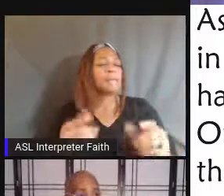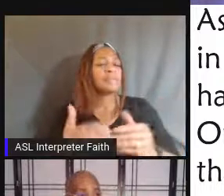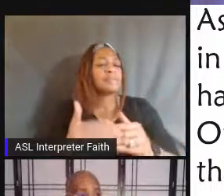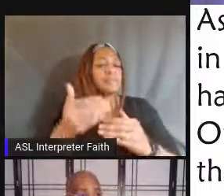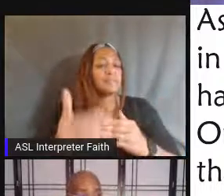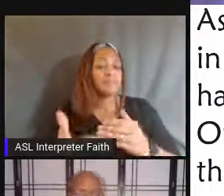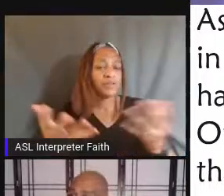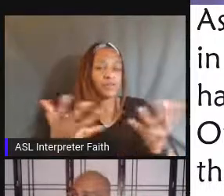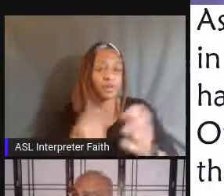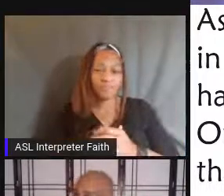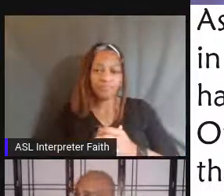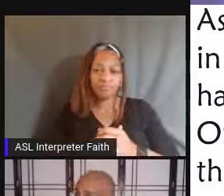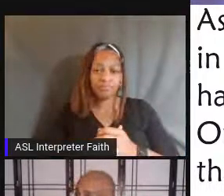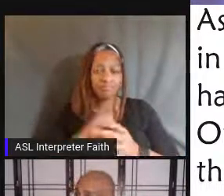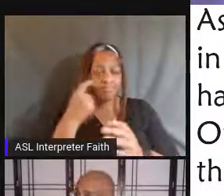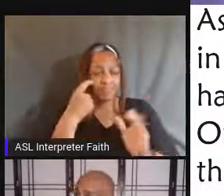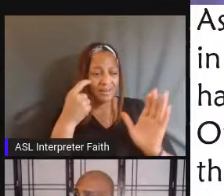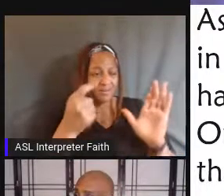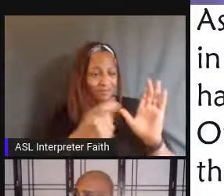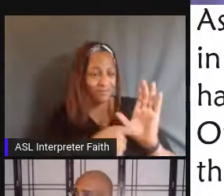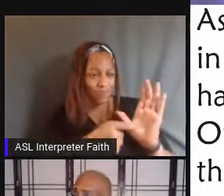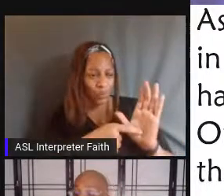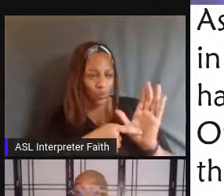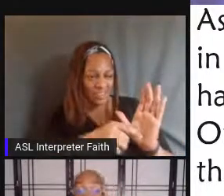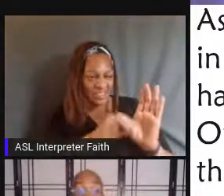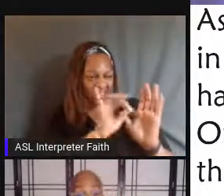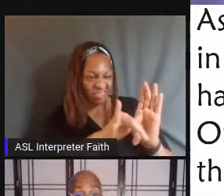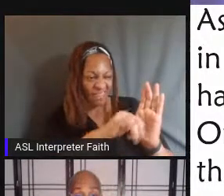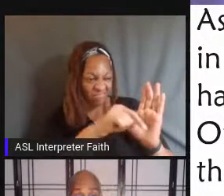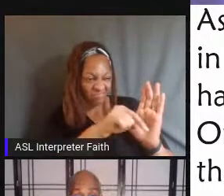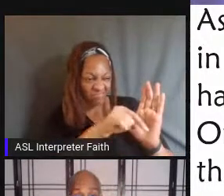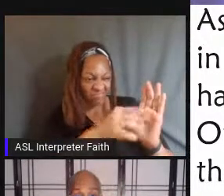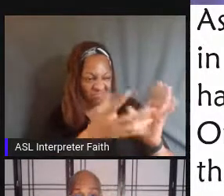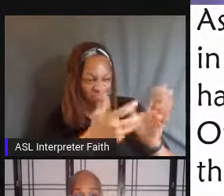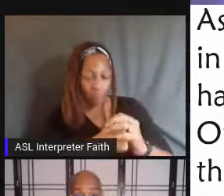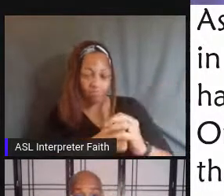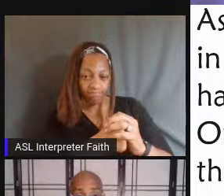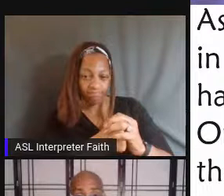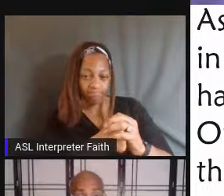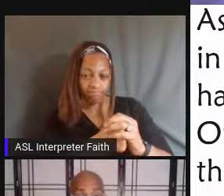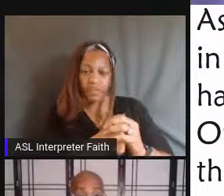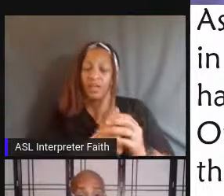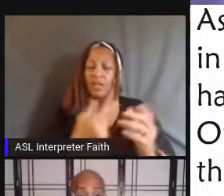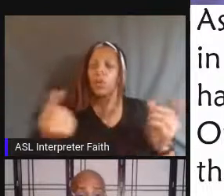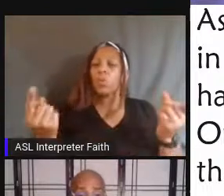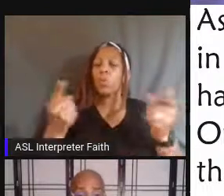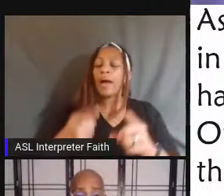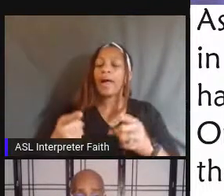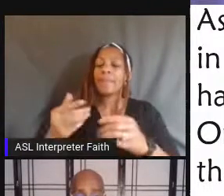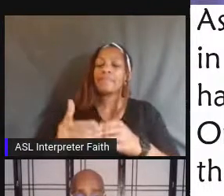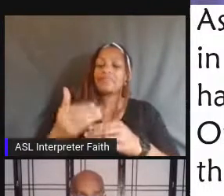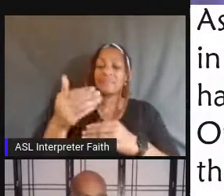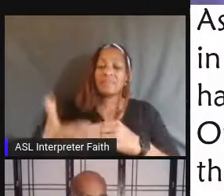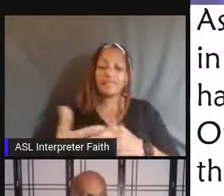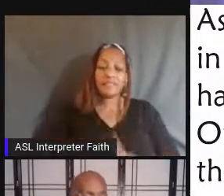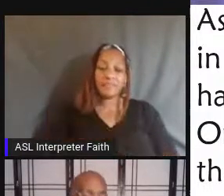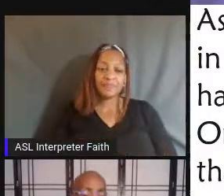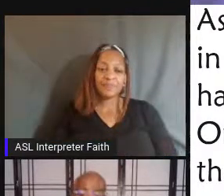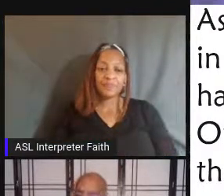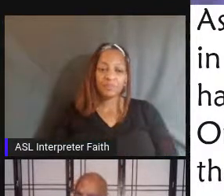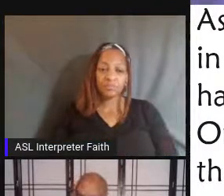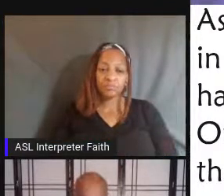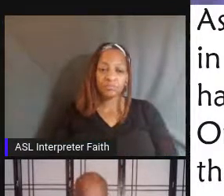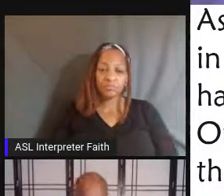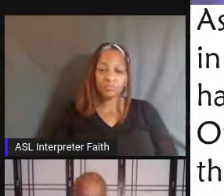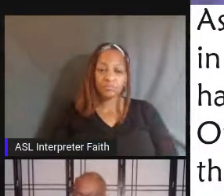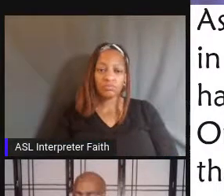that. And what happens next? Notice that. And what happens next? Once